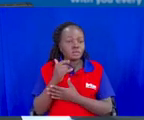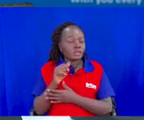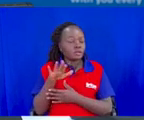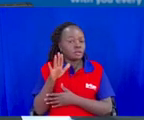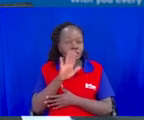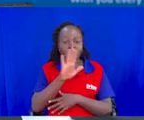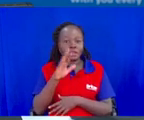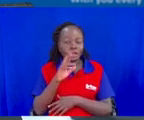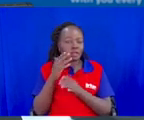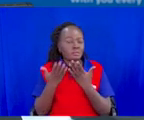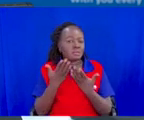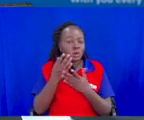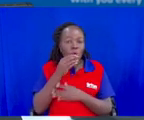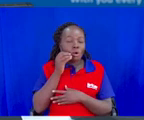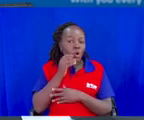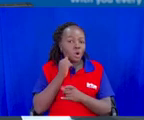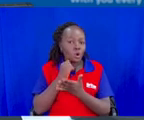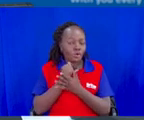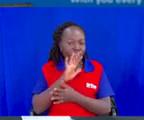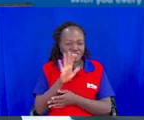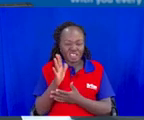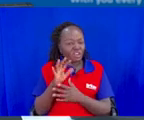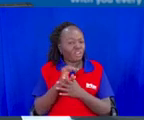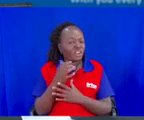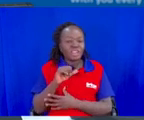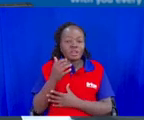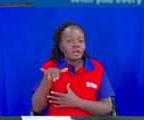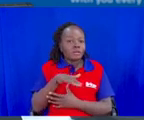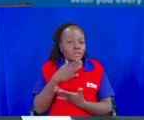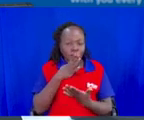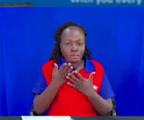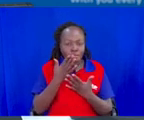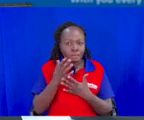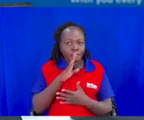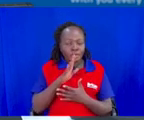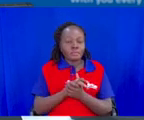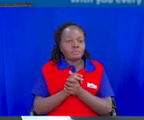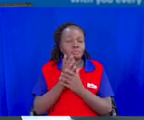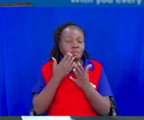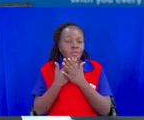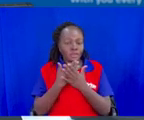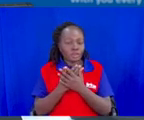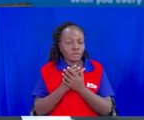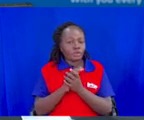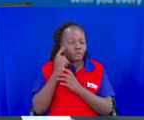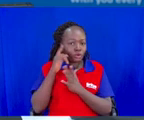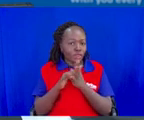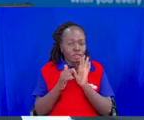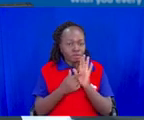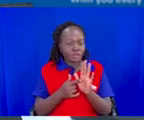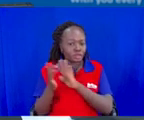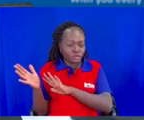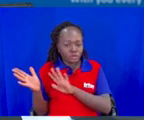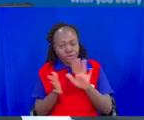are, whether at home, in their offices, or wherever else they may be. So thank you, Kenneth, for that